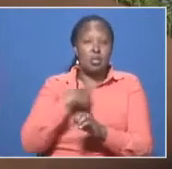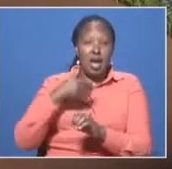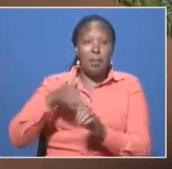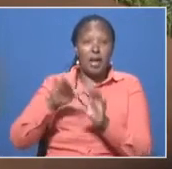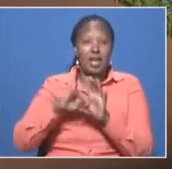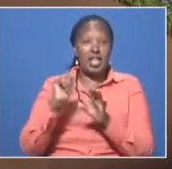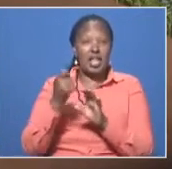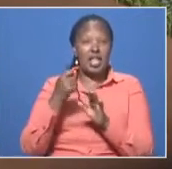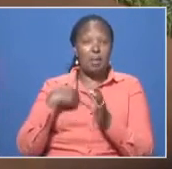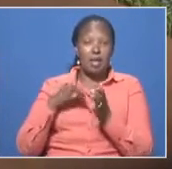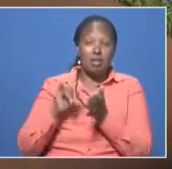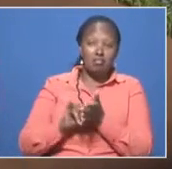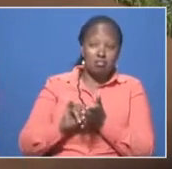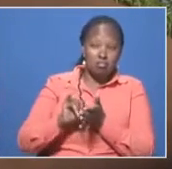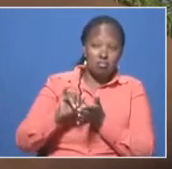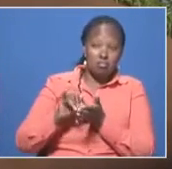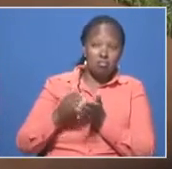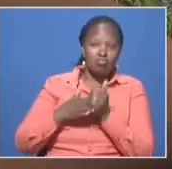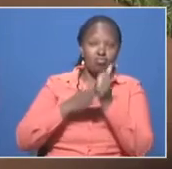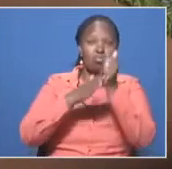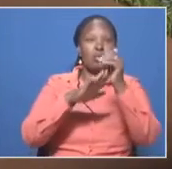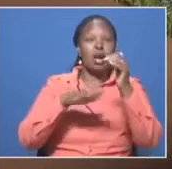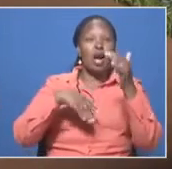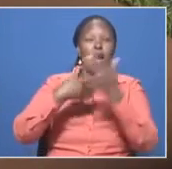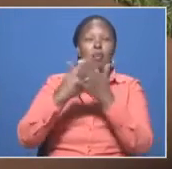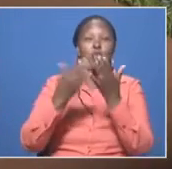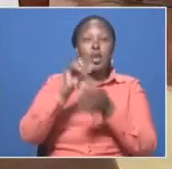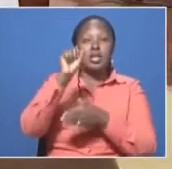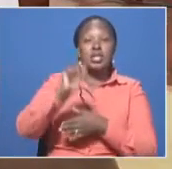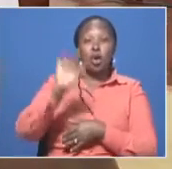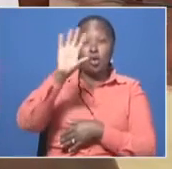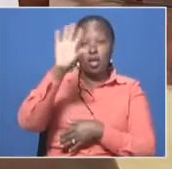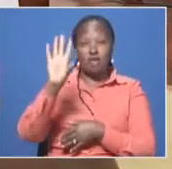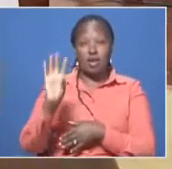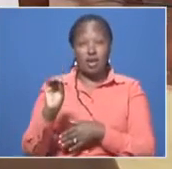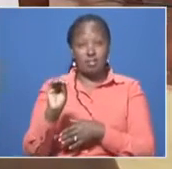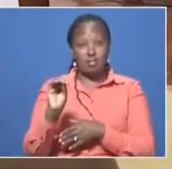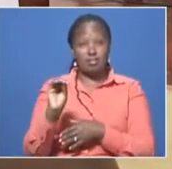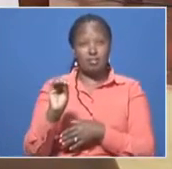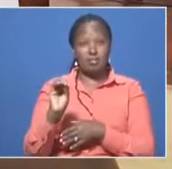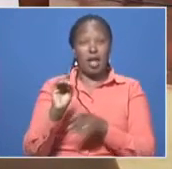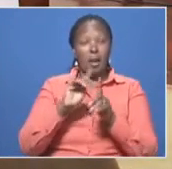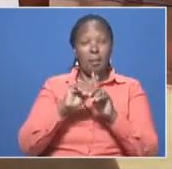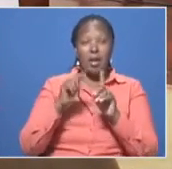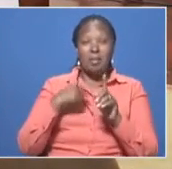I was flown to South Africa. Yeah, in a coma.